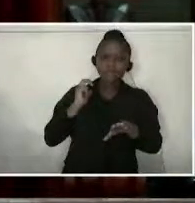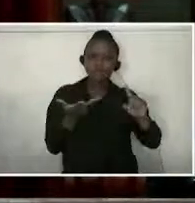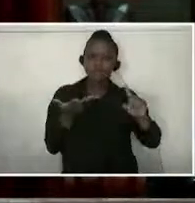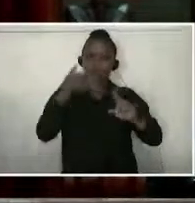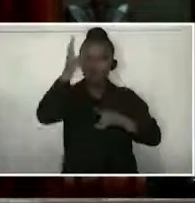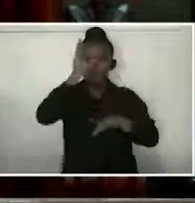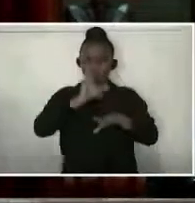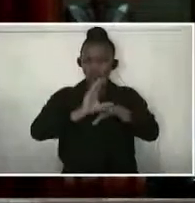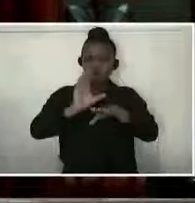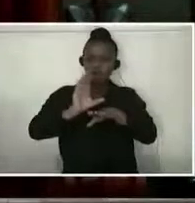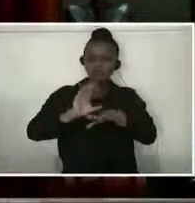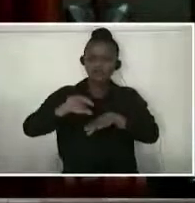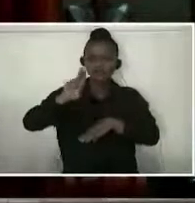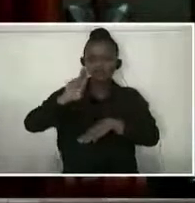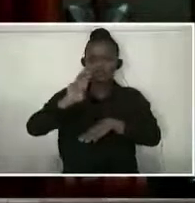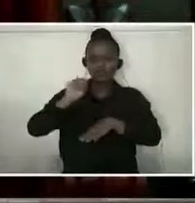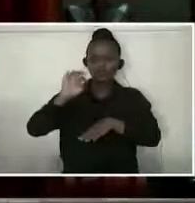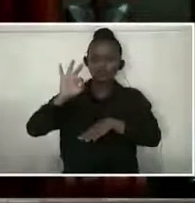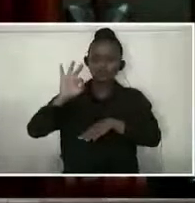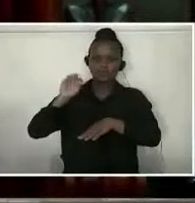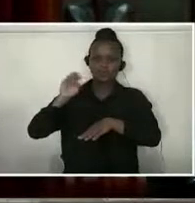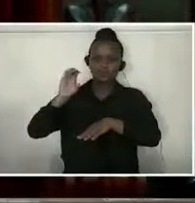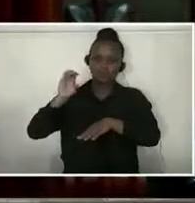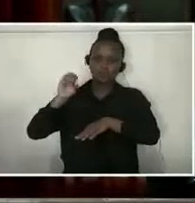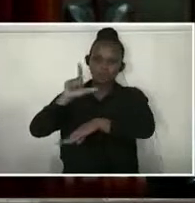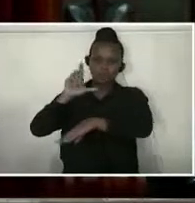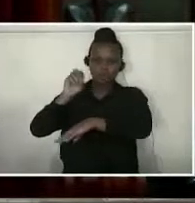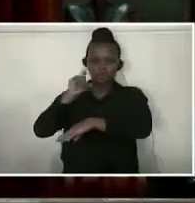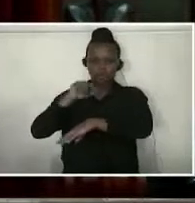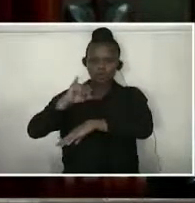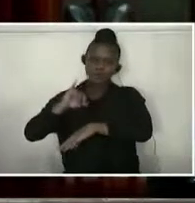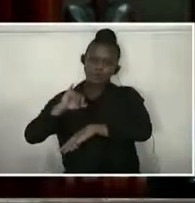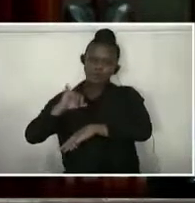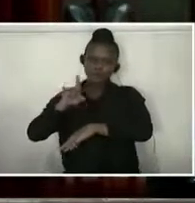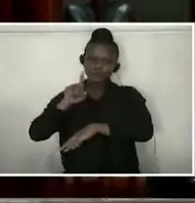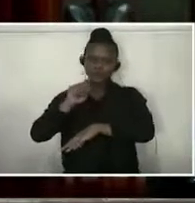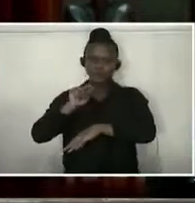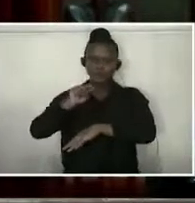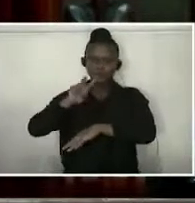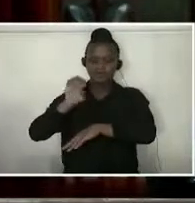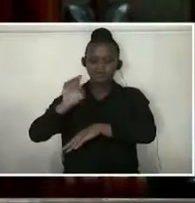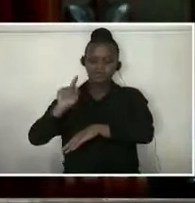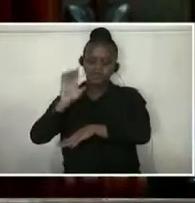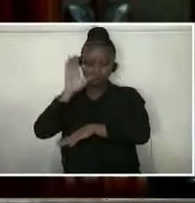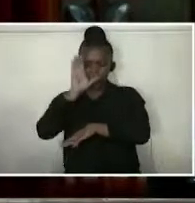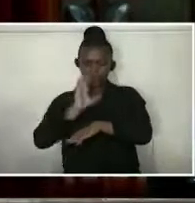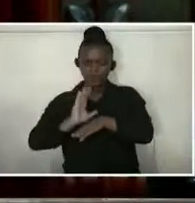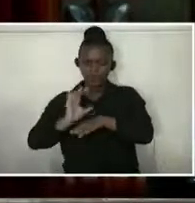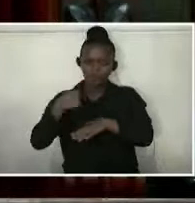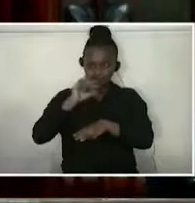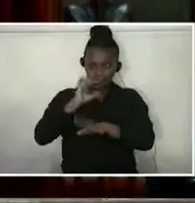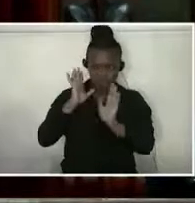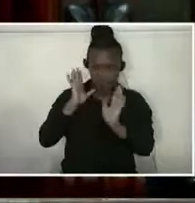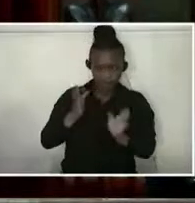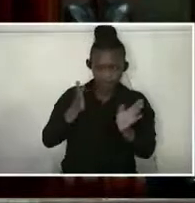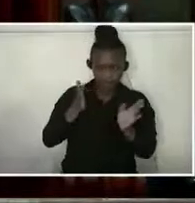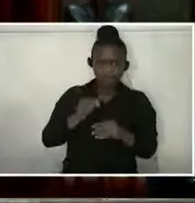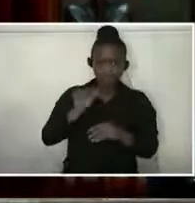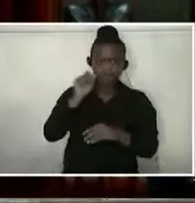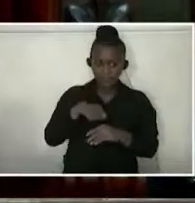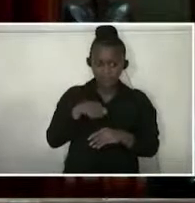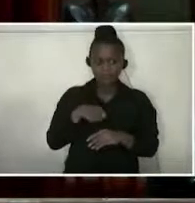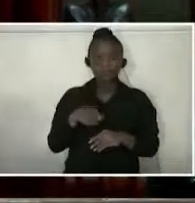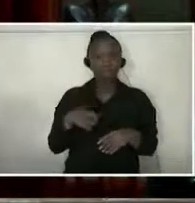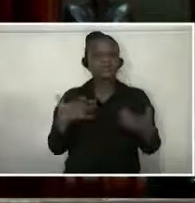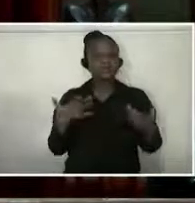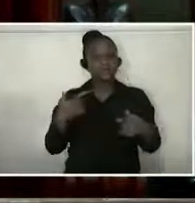TVET. We also recognize them. We just appeal so that ndingaxabani no